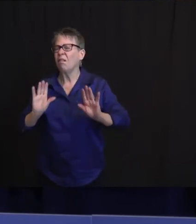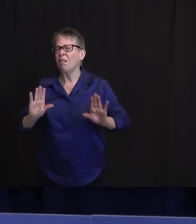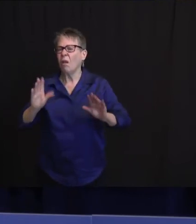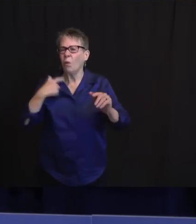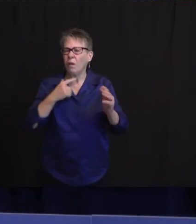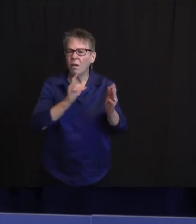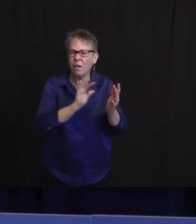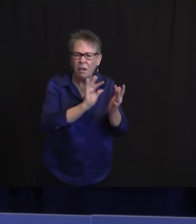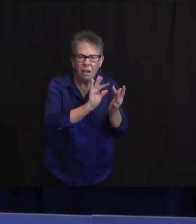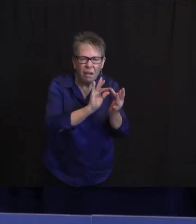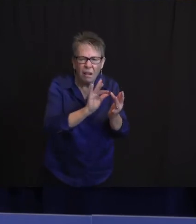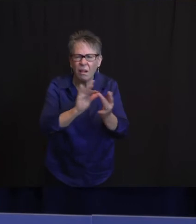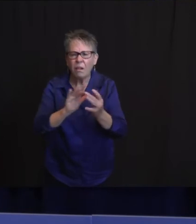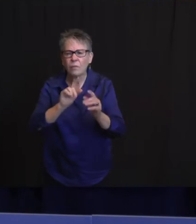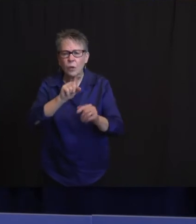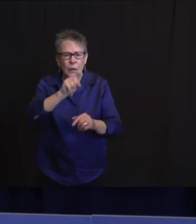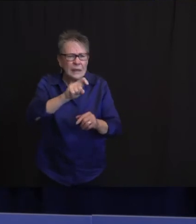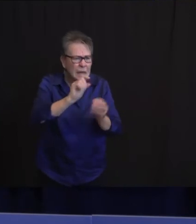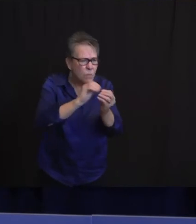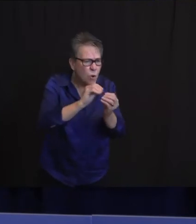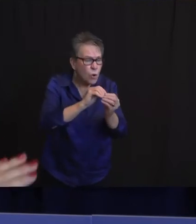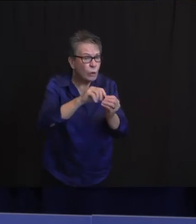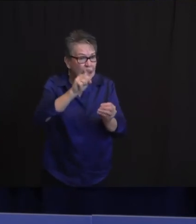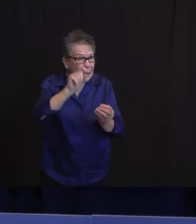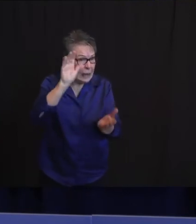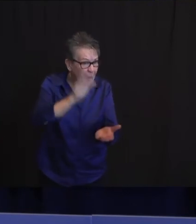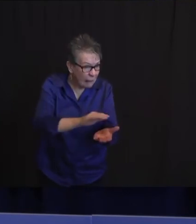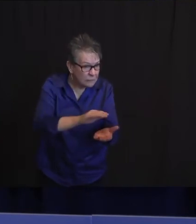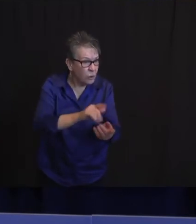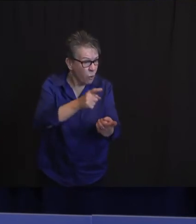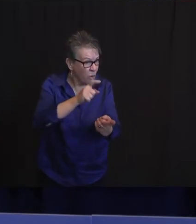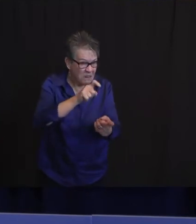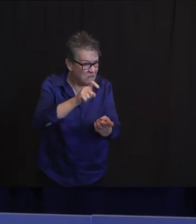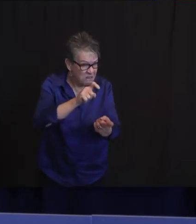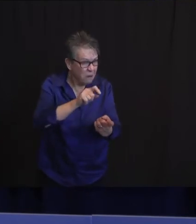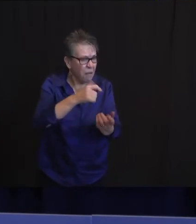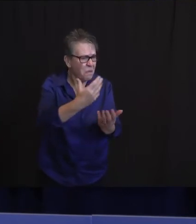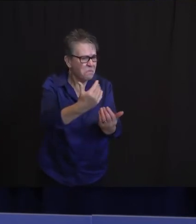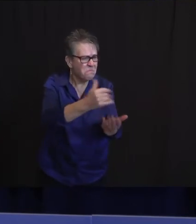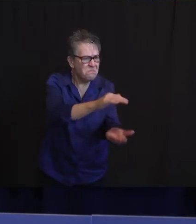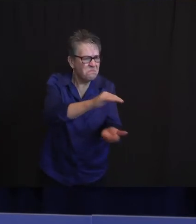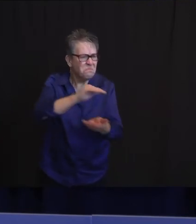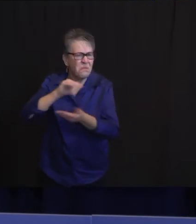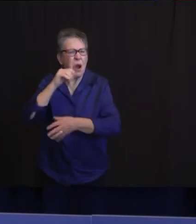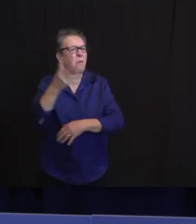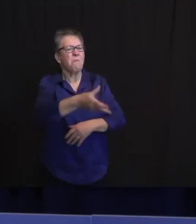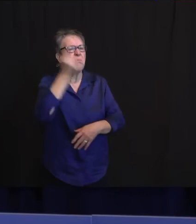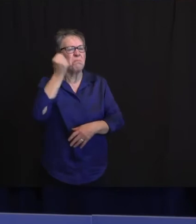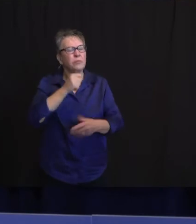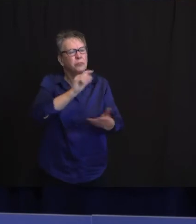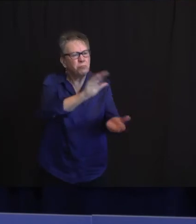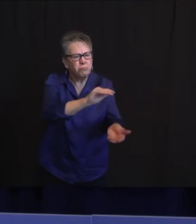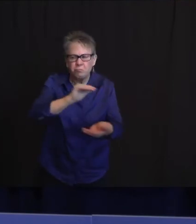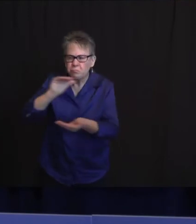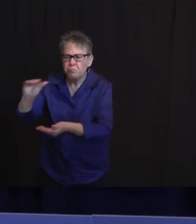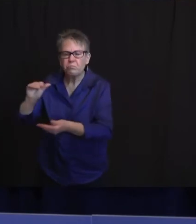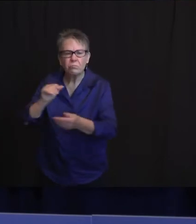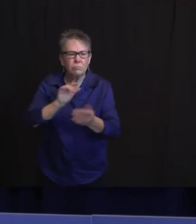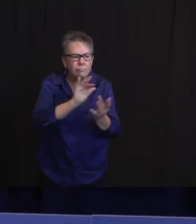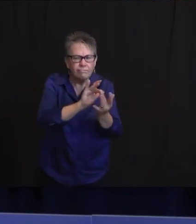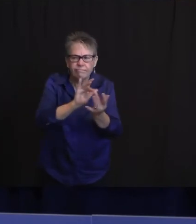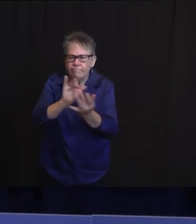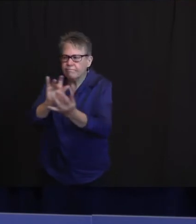to places that are vaccinating at a higher rate. So no takeaways, but it will affect going forward because we want to